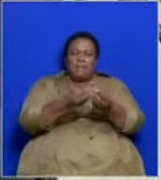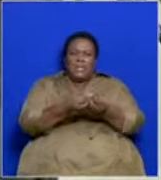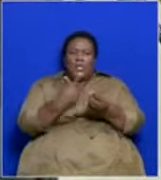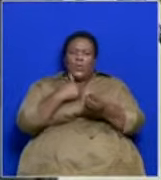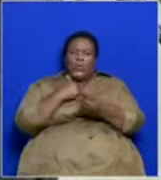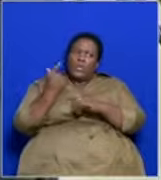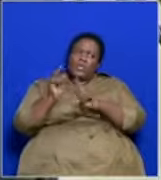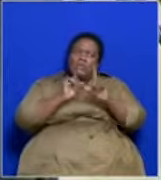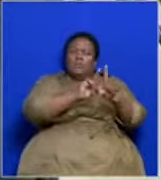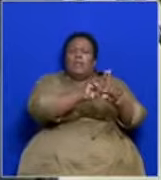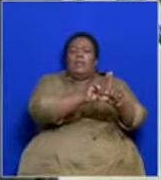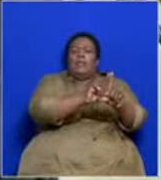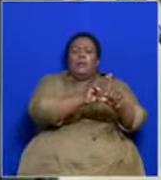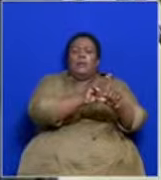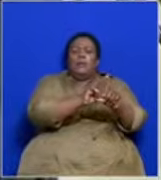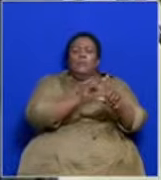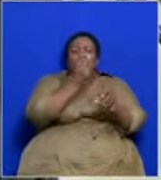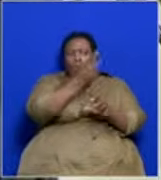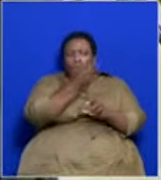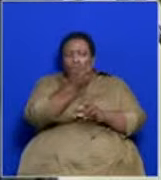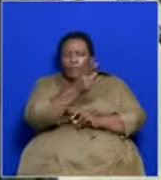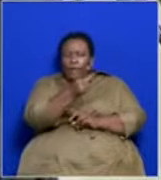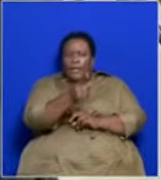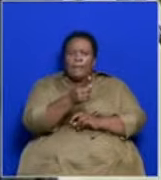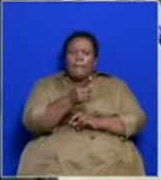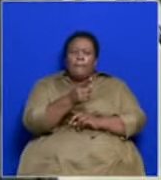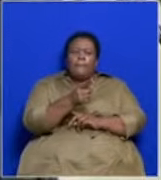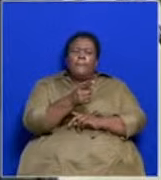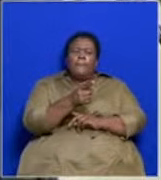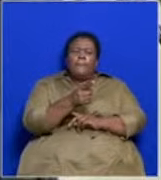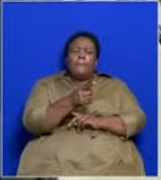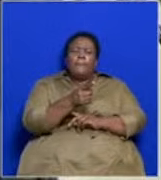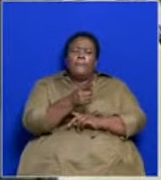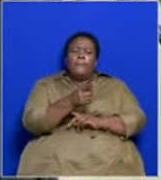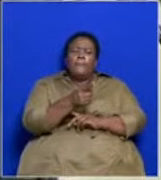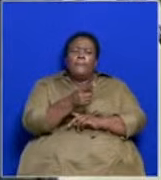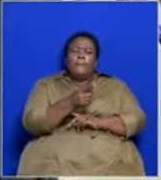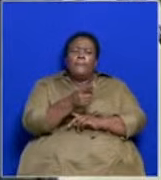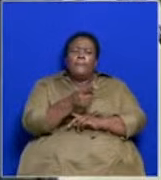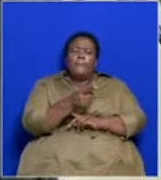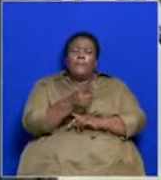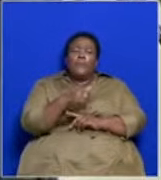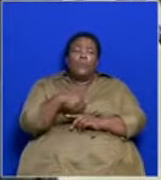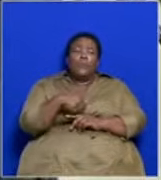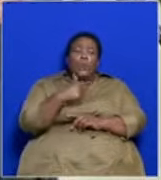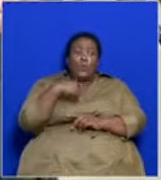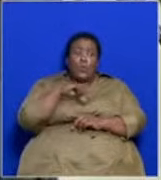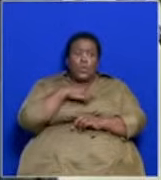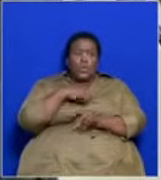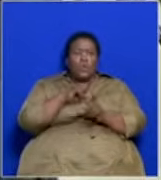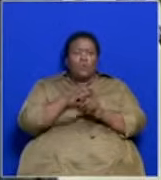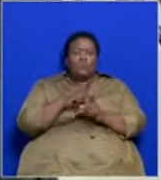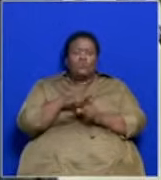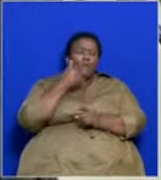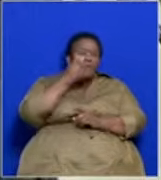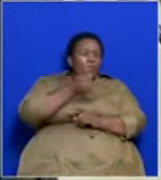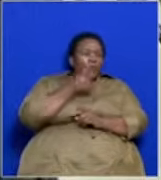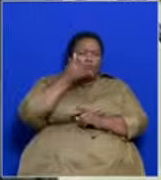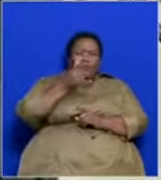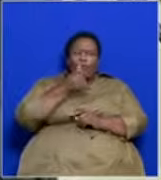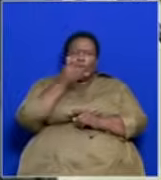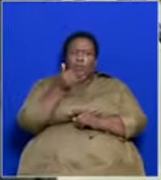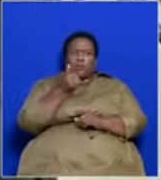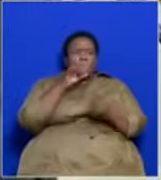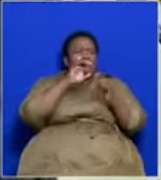look for him, and while phoning the victim, we looked for him, we did not find him there.